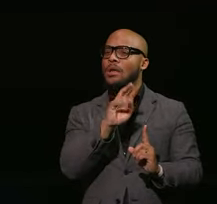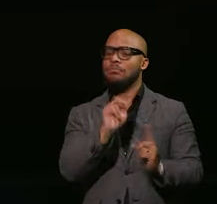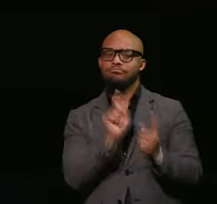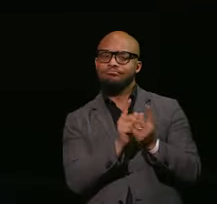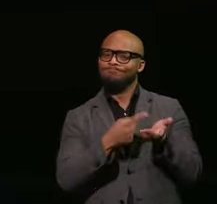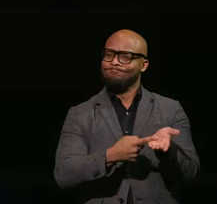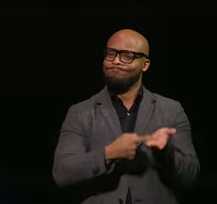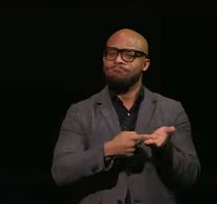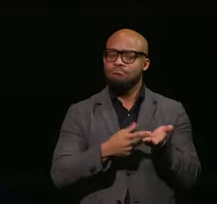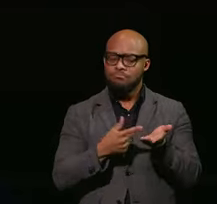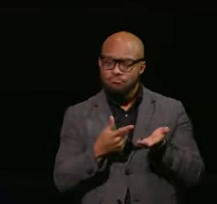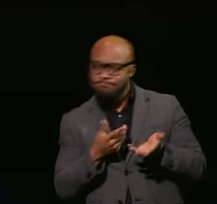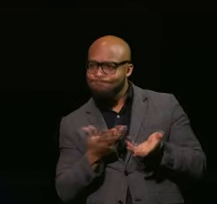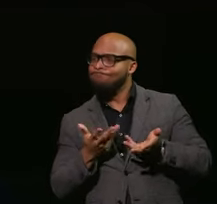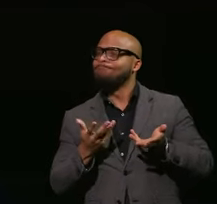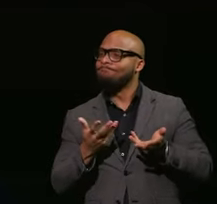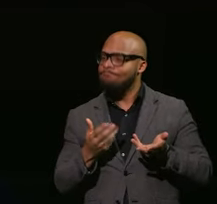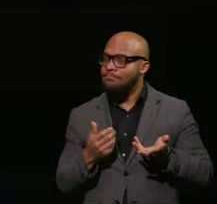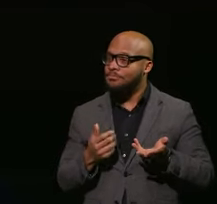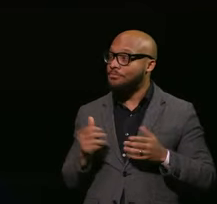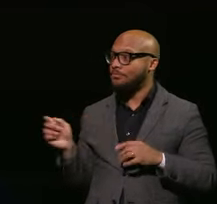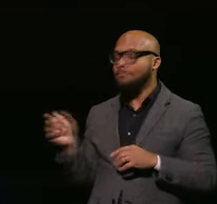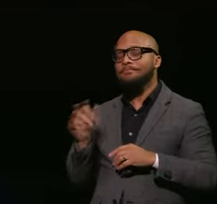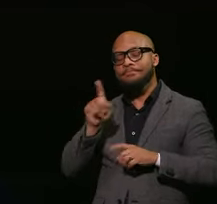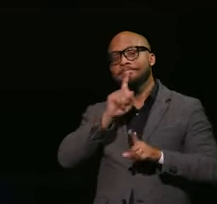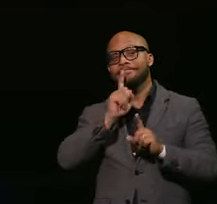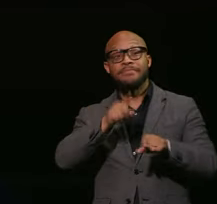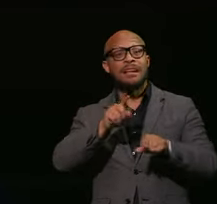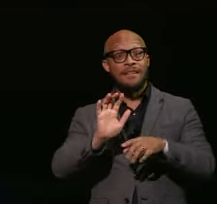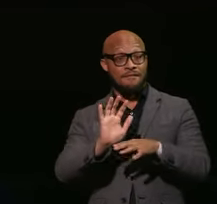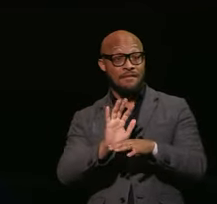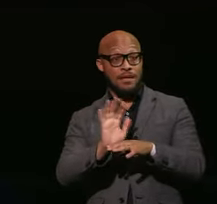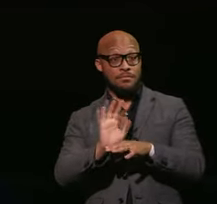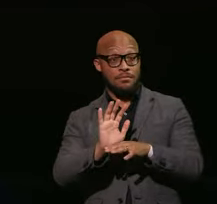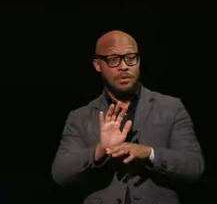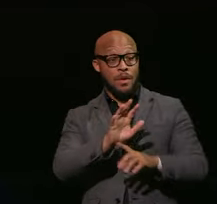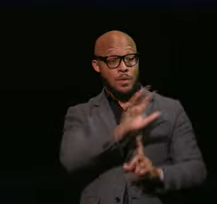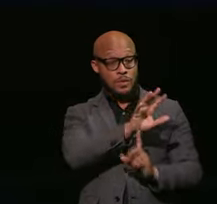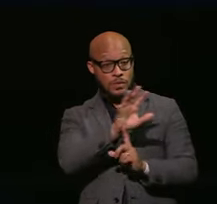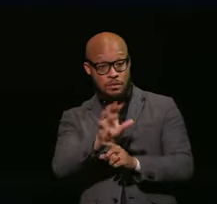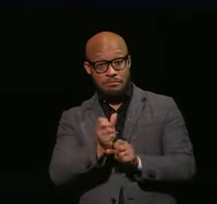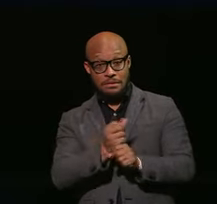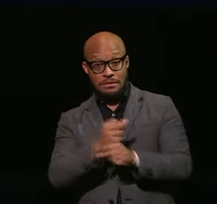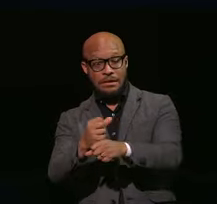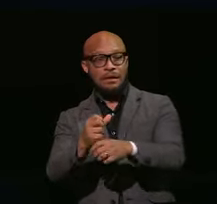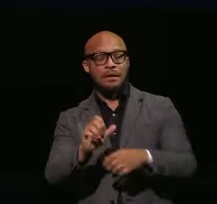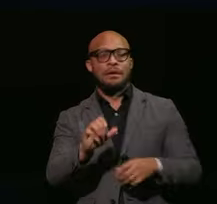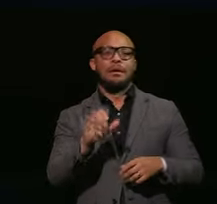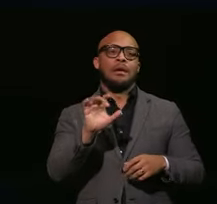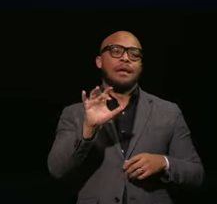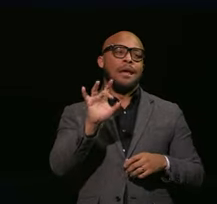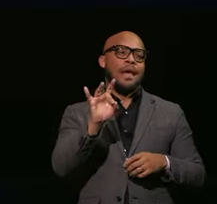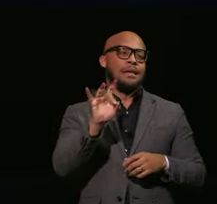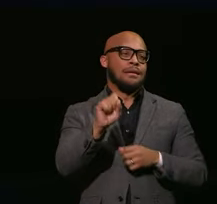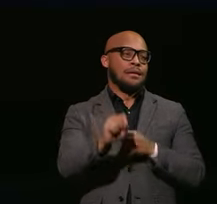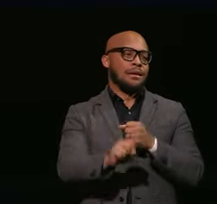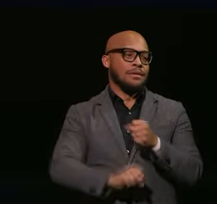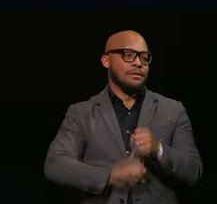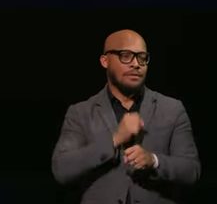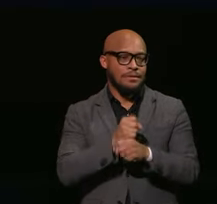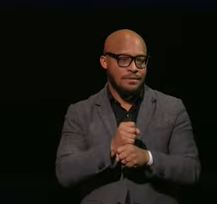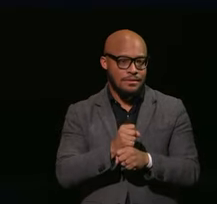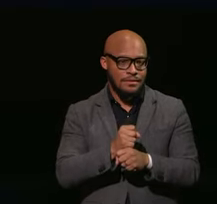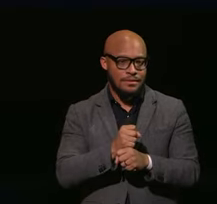8 years. It took 8 years to make. And so when we started filming with her, she was 13, and then by the time we were